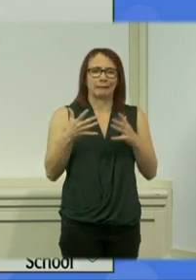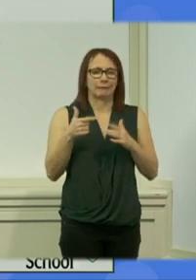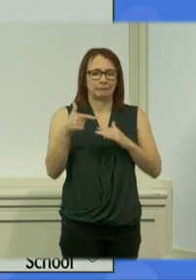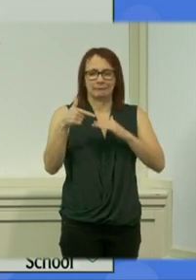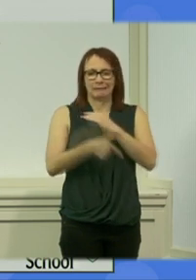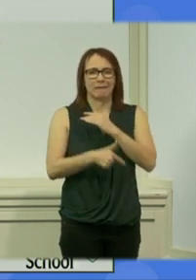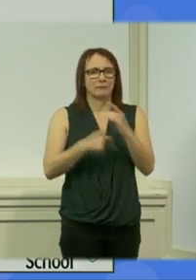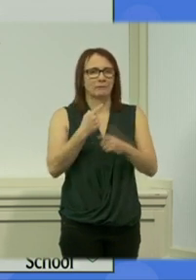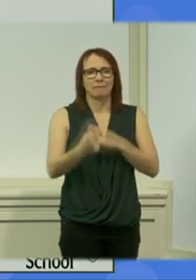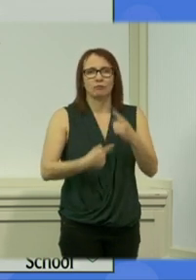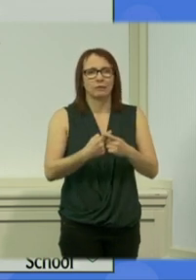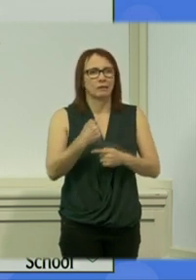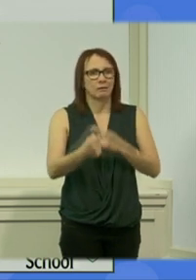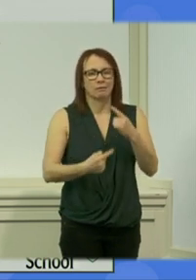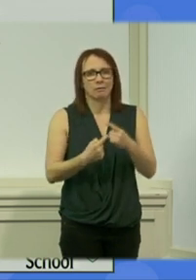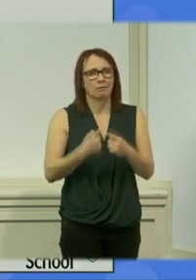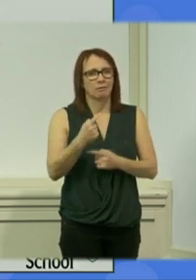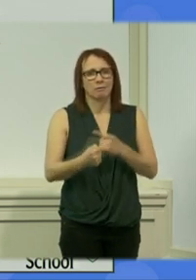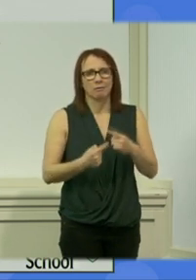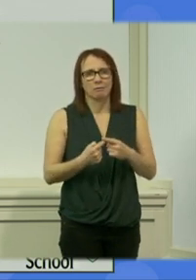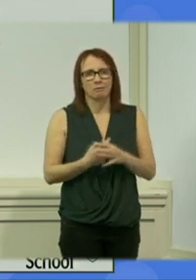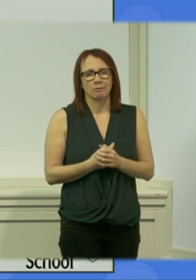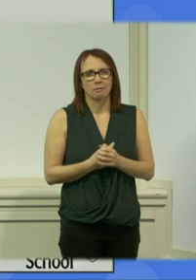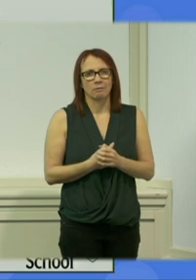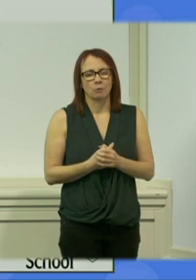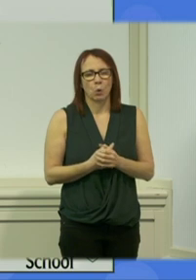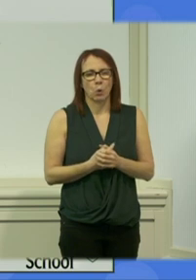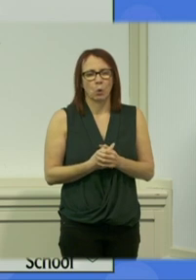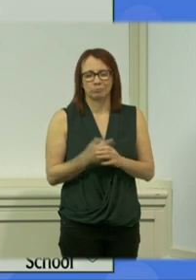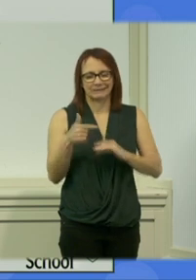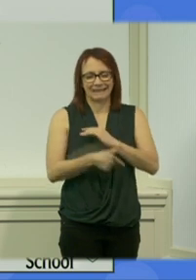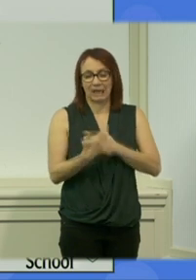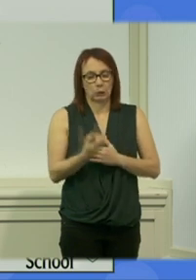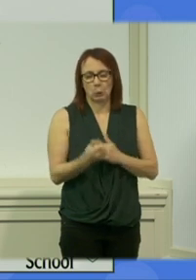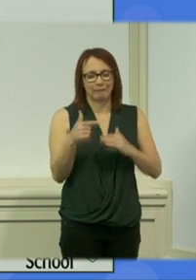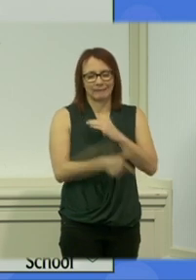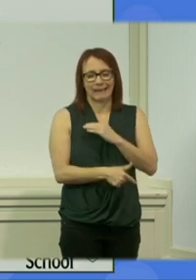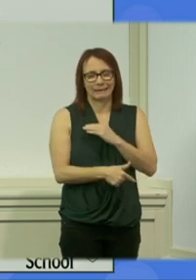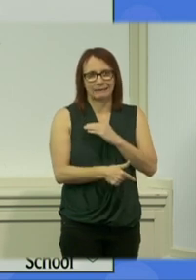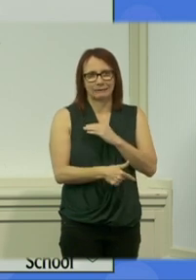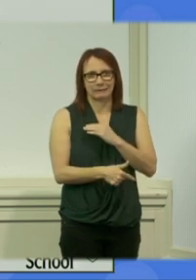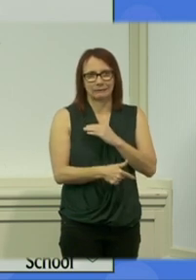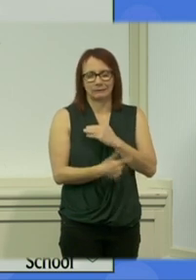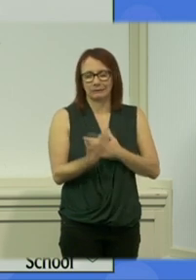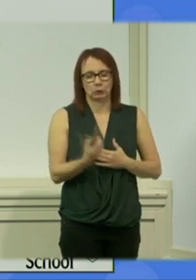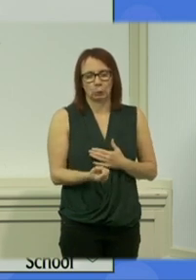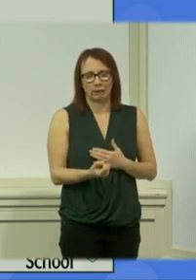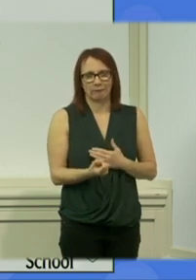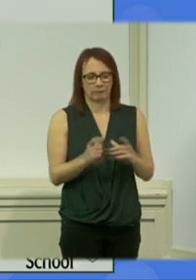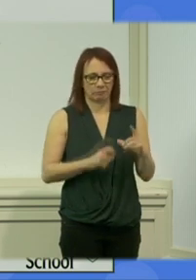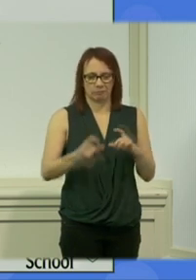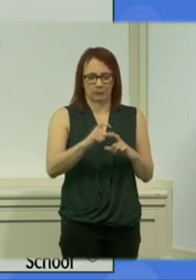So you don't have a massive deficit, a debt. So each year you have a deficit, but the deficit adds to the